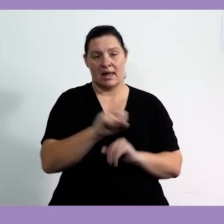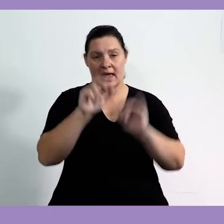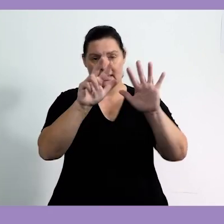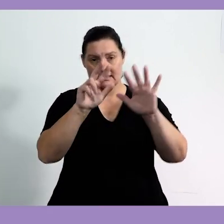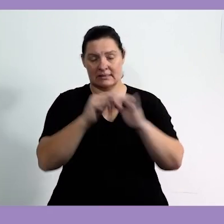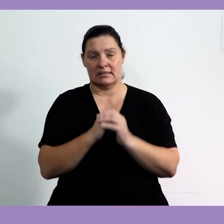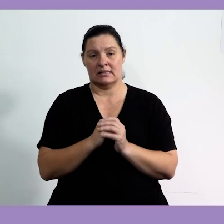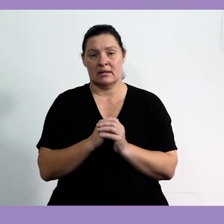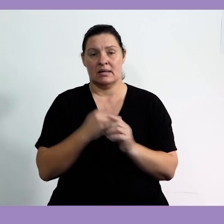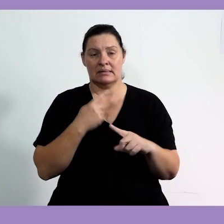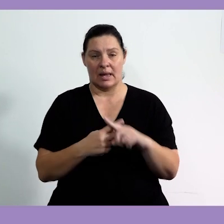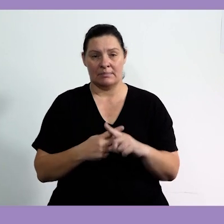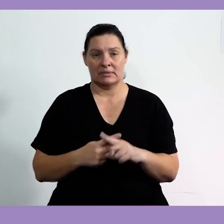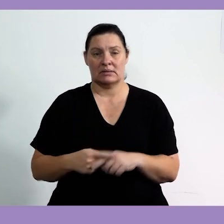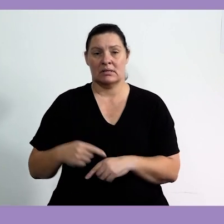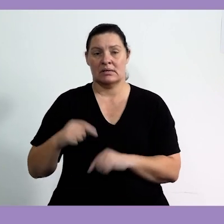exponent 8